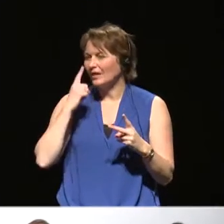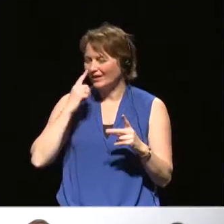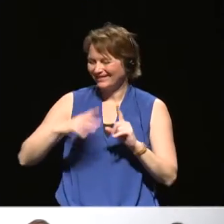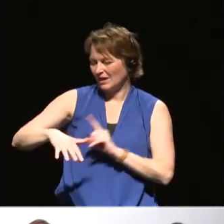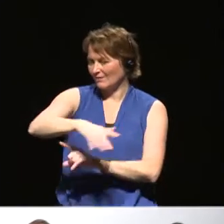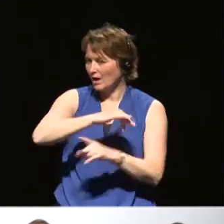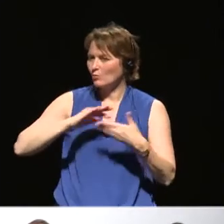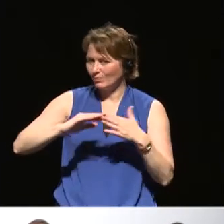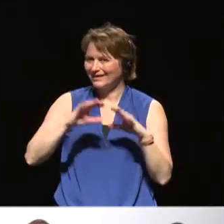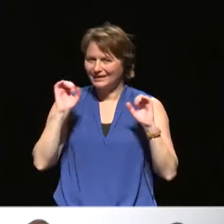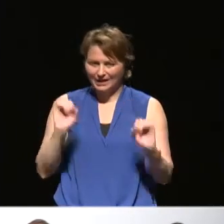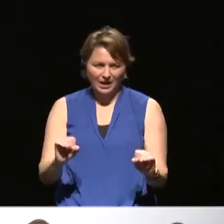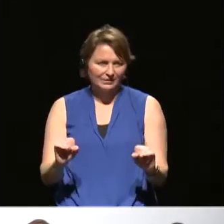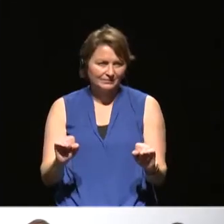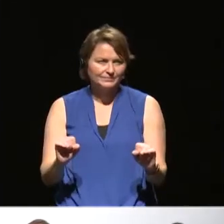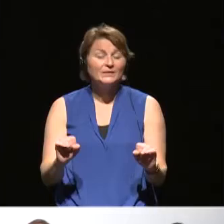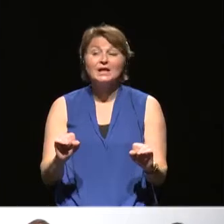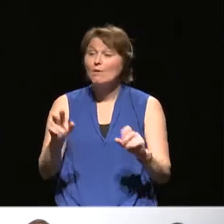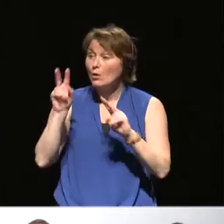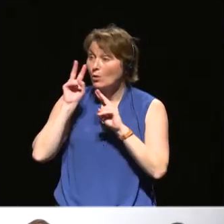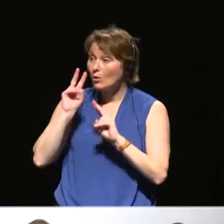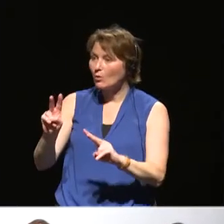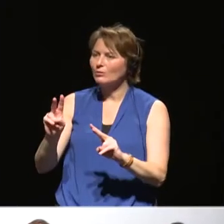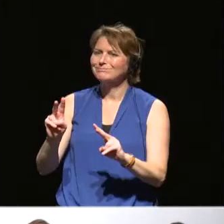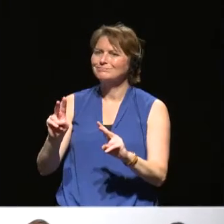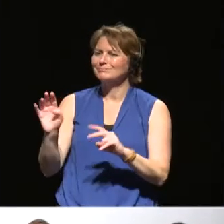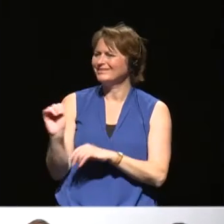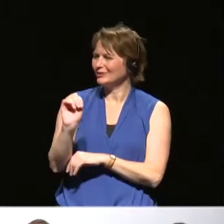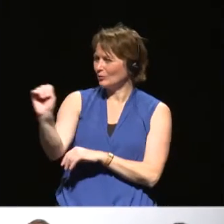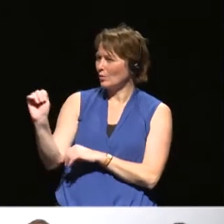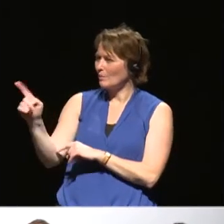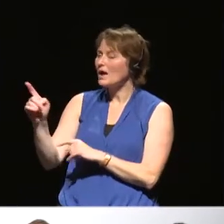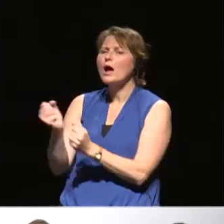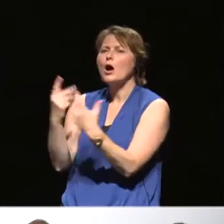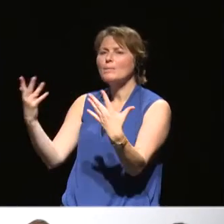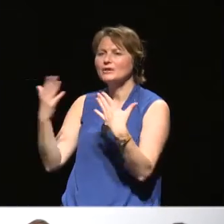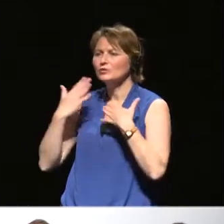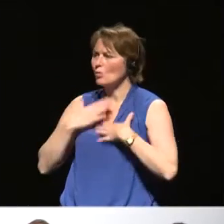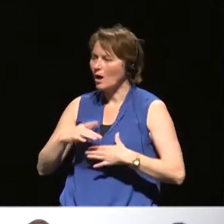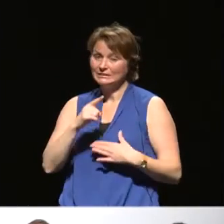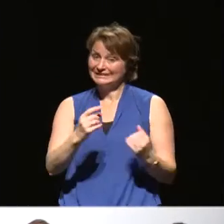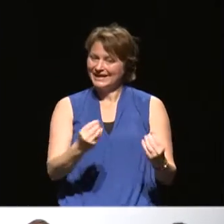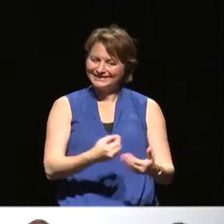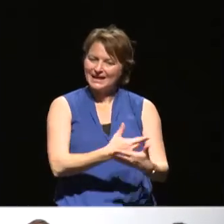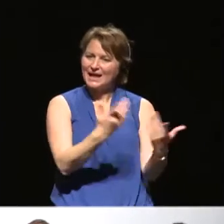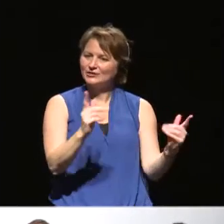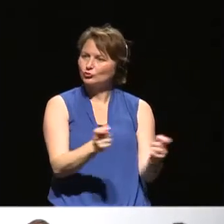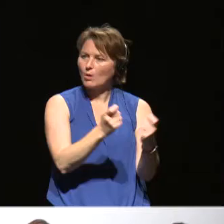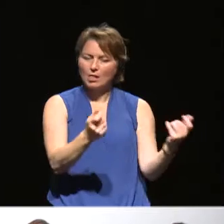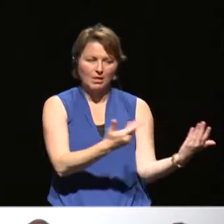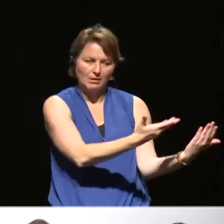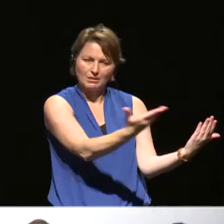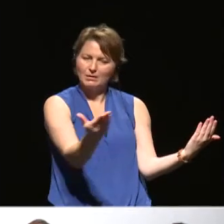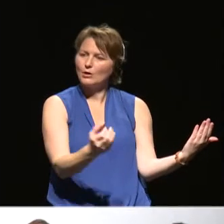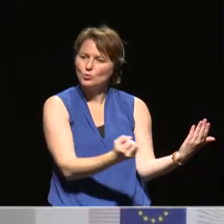join hands, look at the European demand for natural resources and what it is driving in